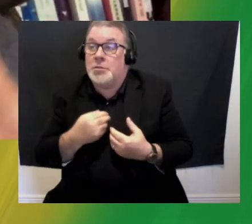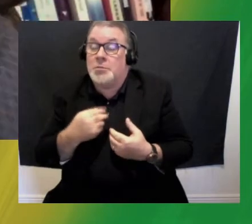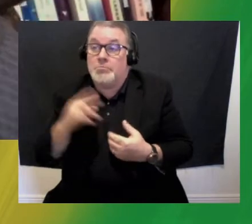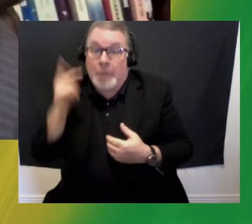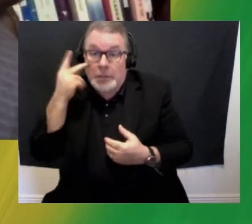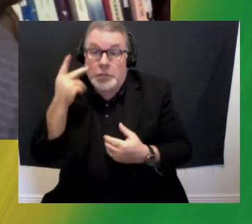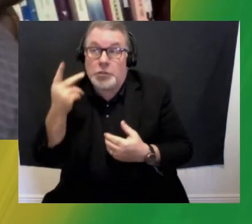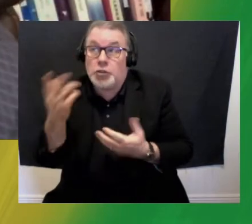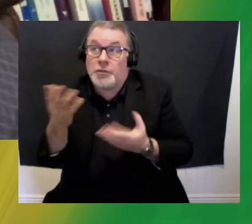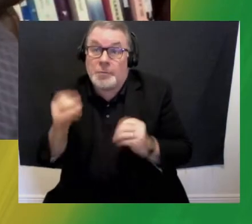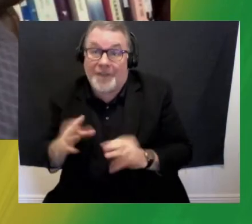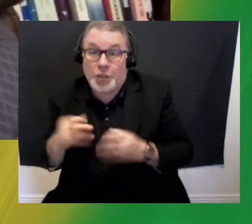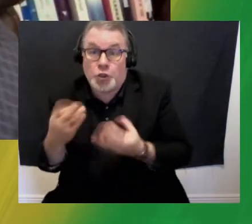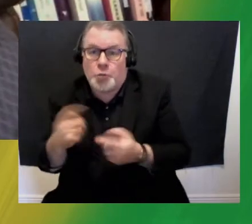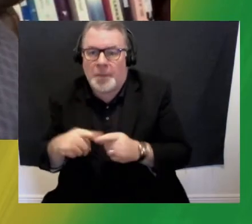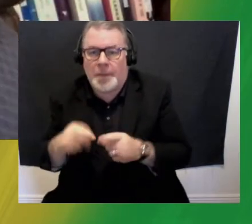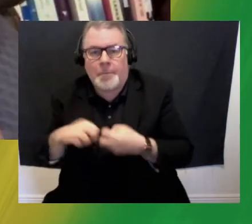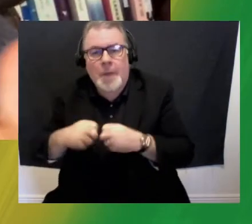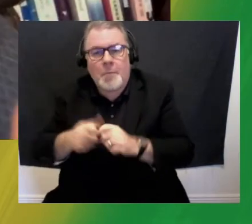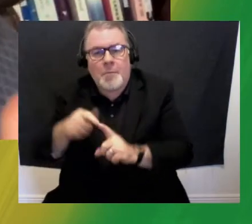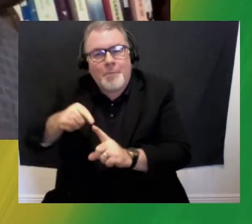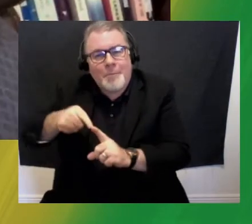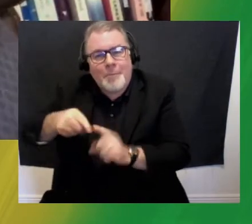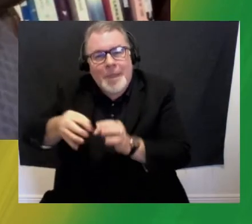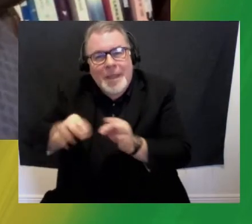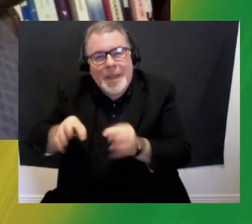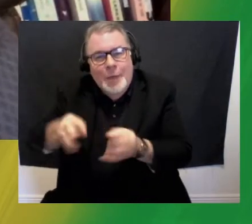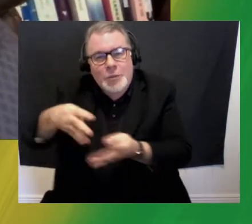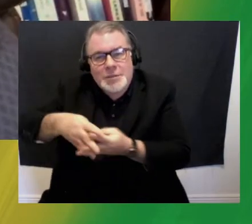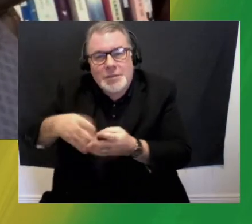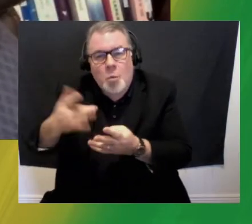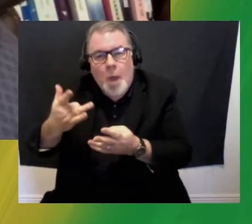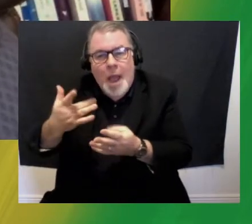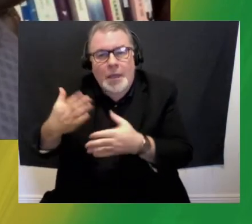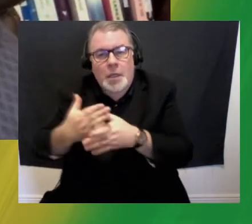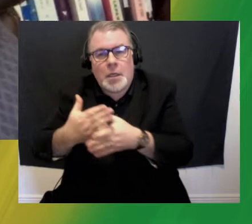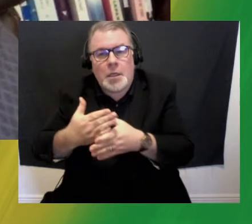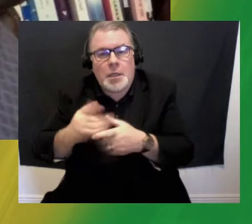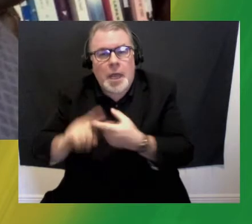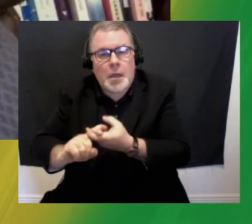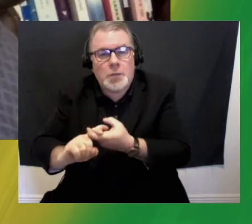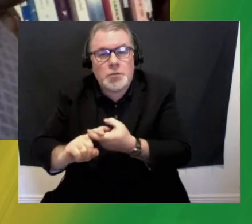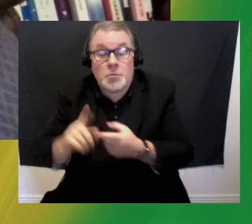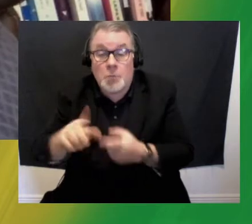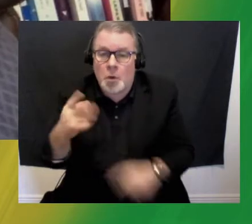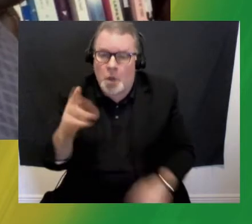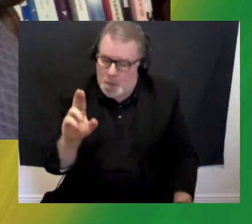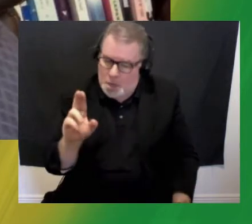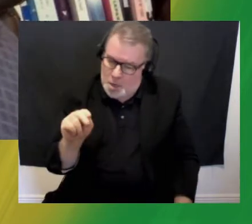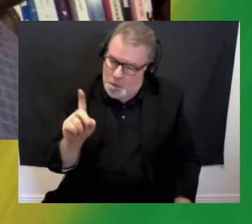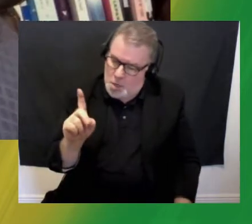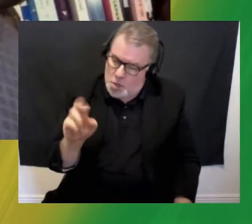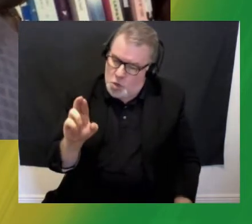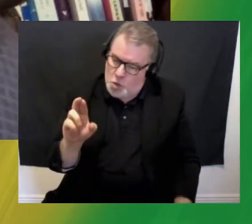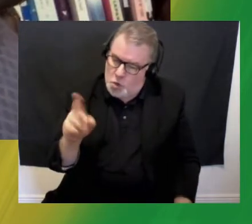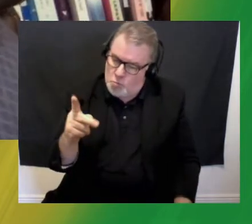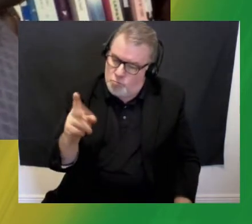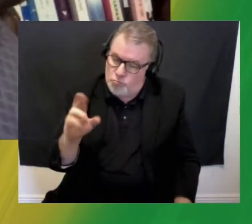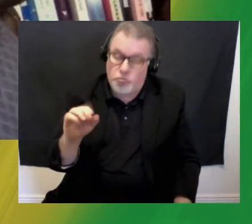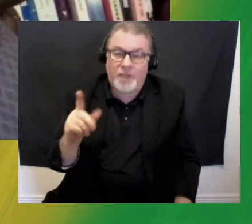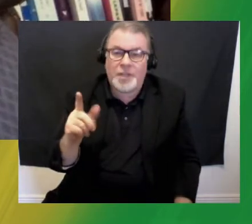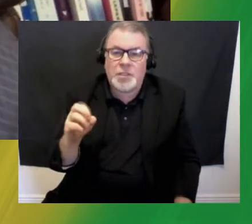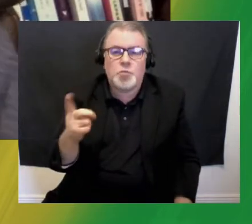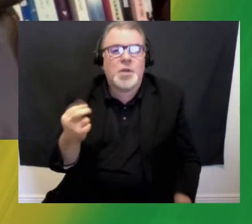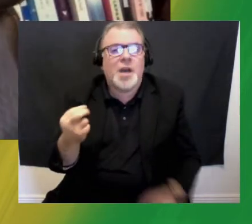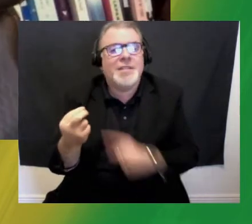what's the problem with that language? And why does it get in the way of allyship? Well, think about it. What is underprivileged? What is that? I mean, my third grade